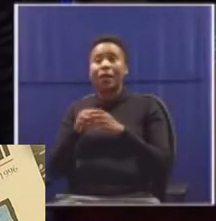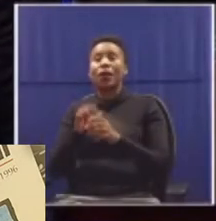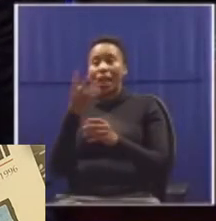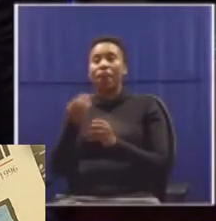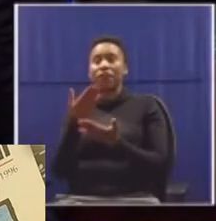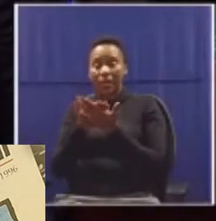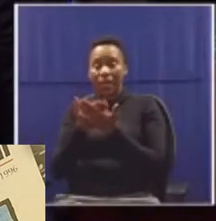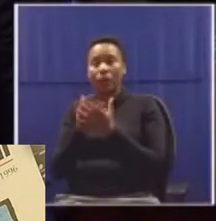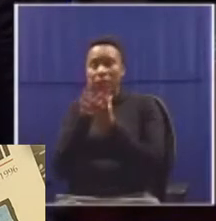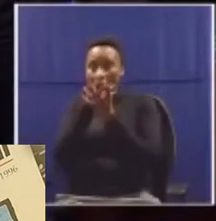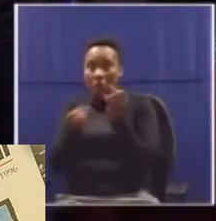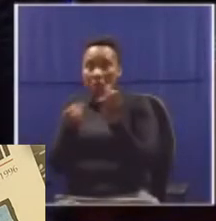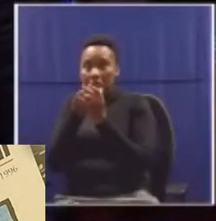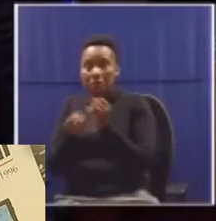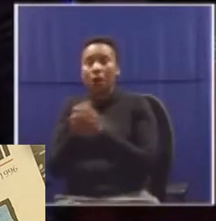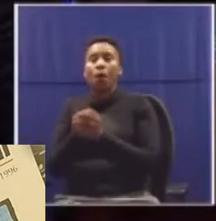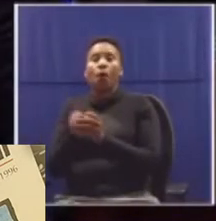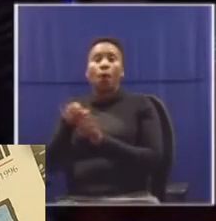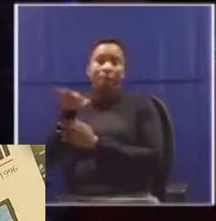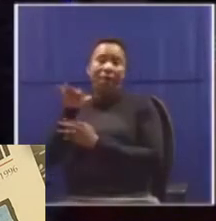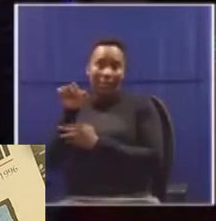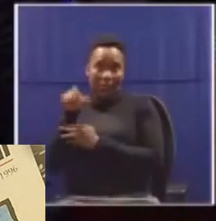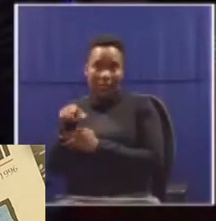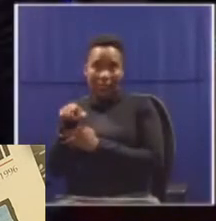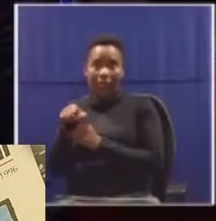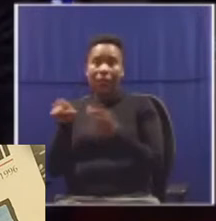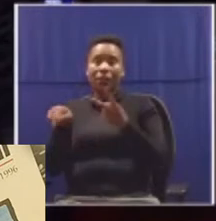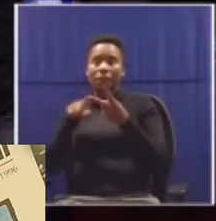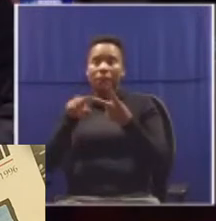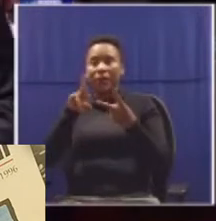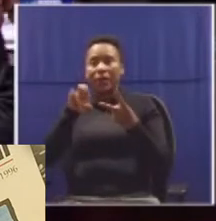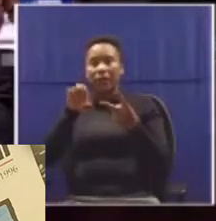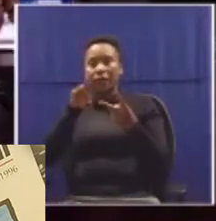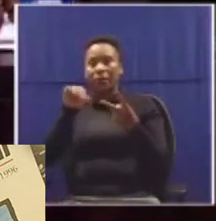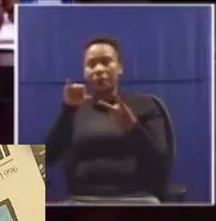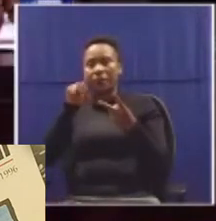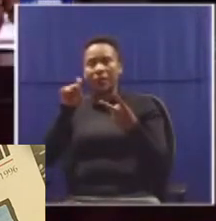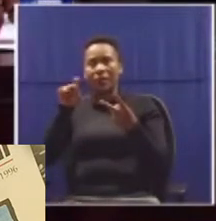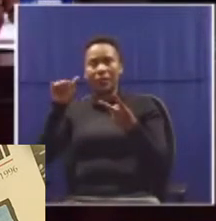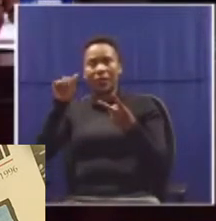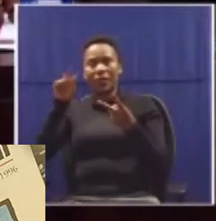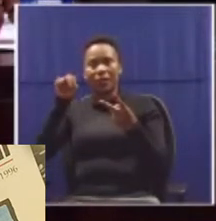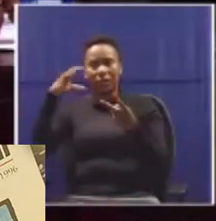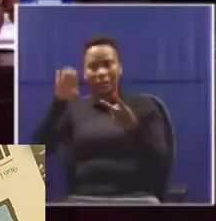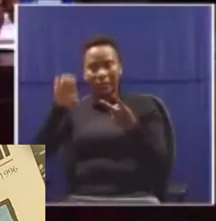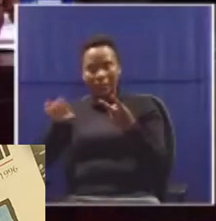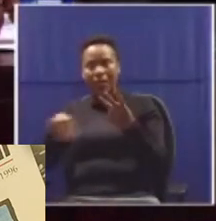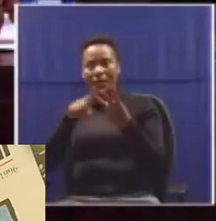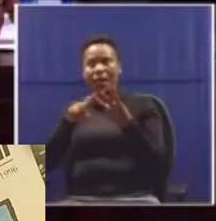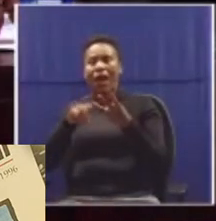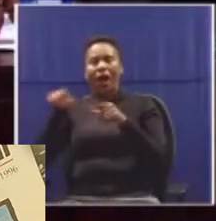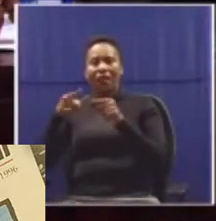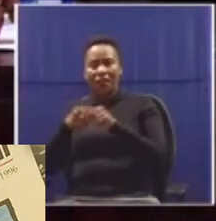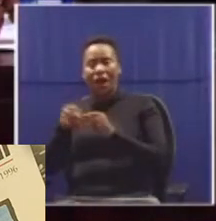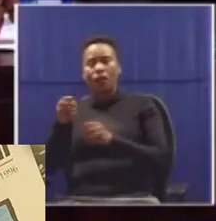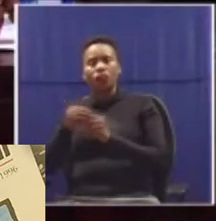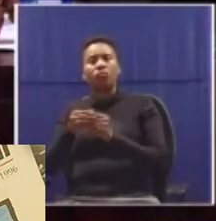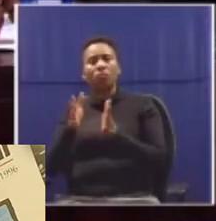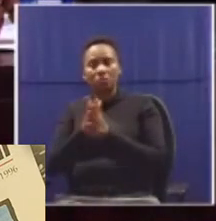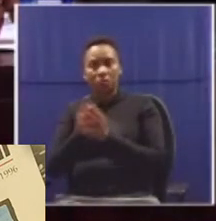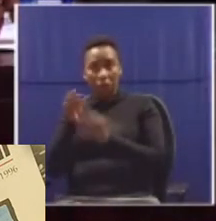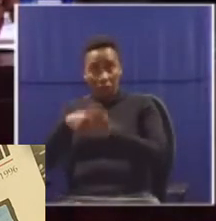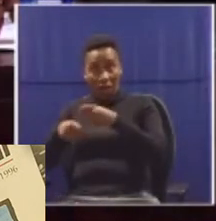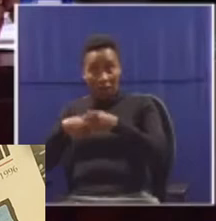payment services necessary for trade remittances and other transfers and economic growth this is the real